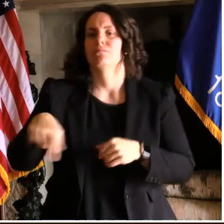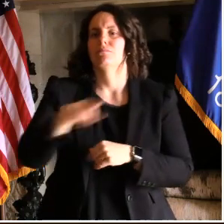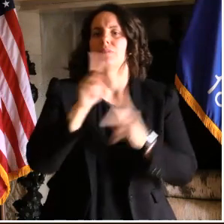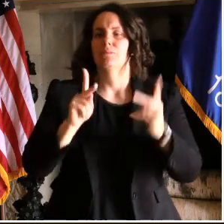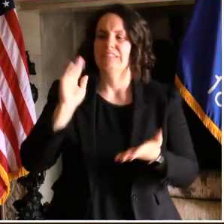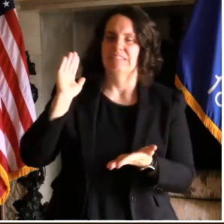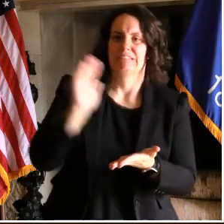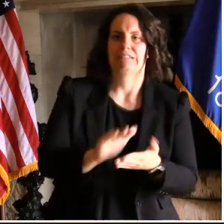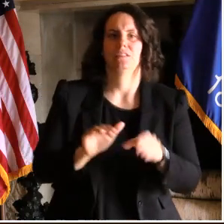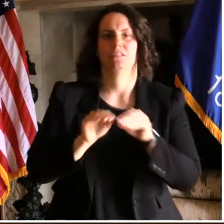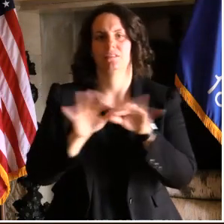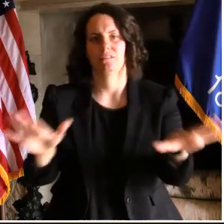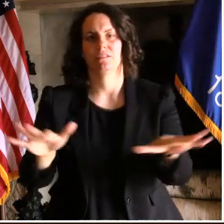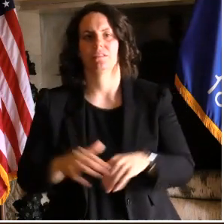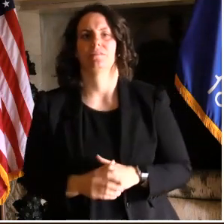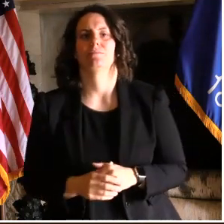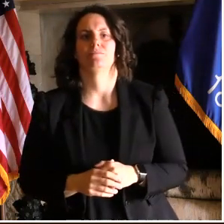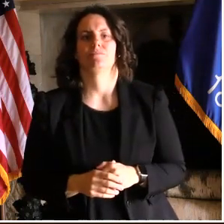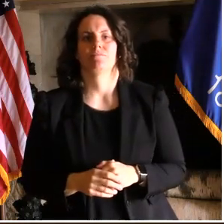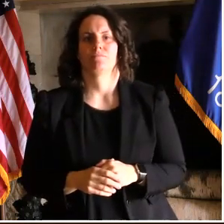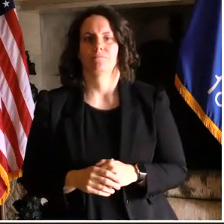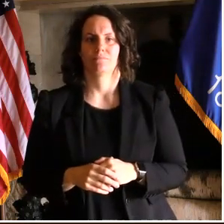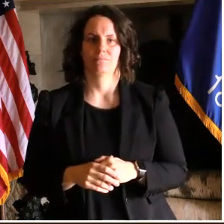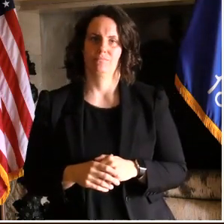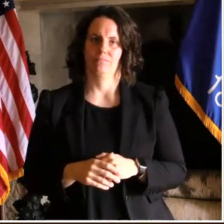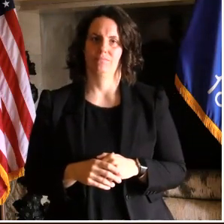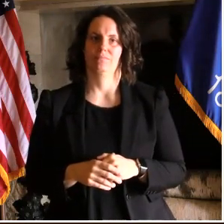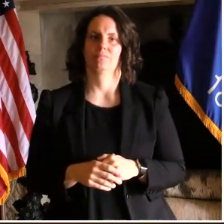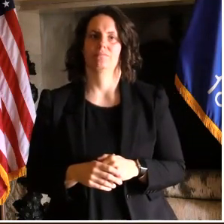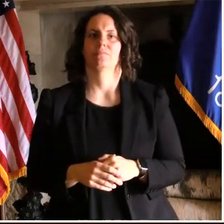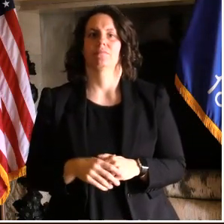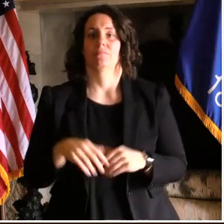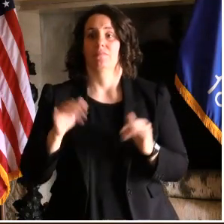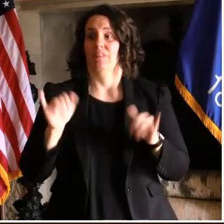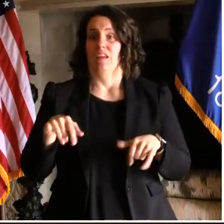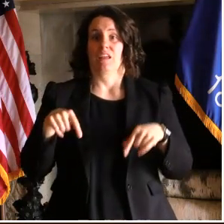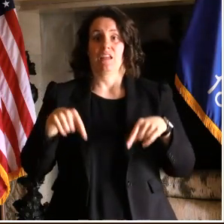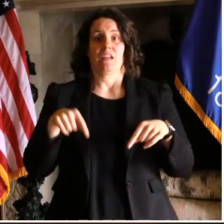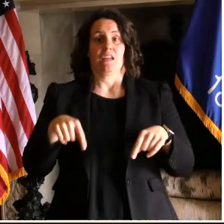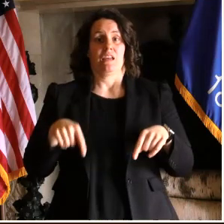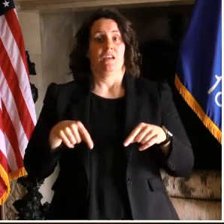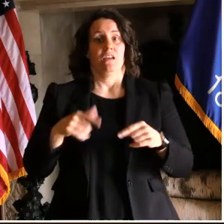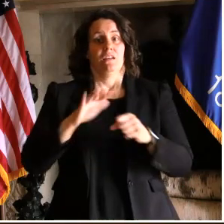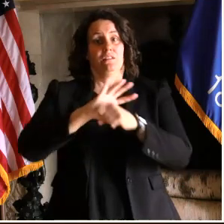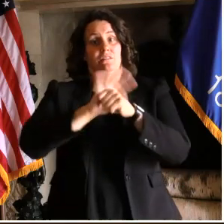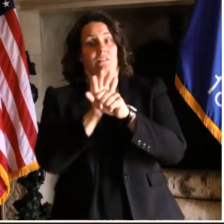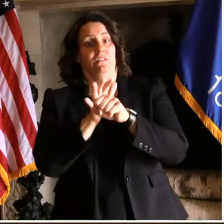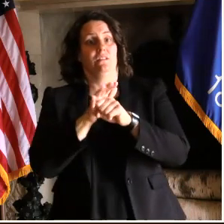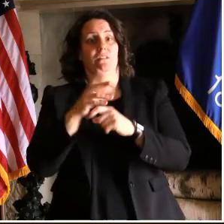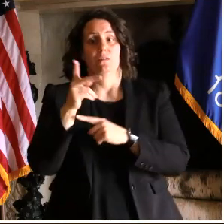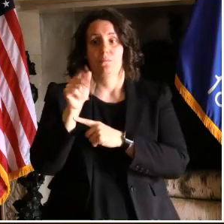a bigger challenge than any one governor, agency, or unit of government